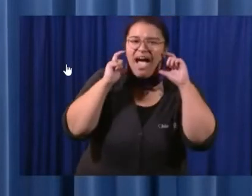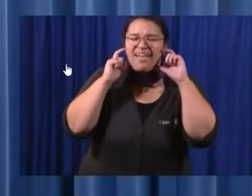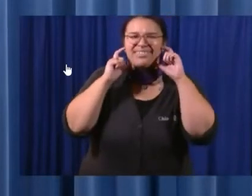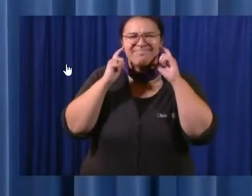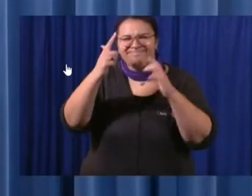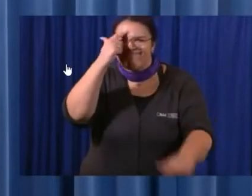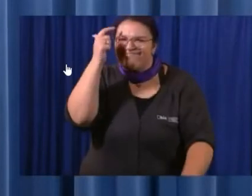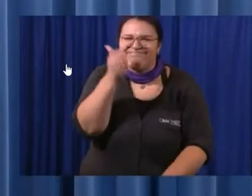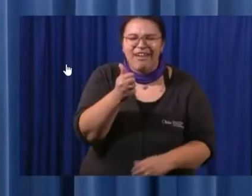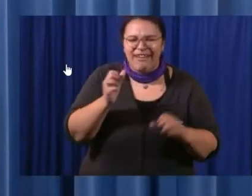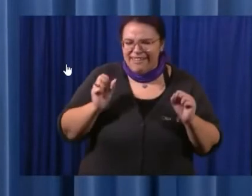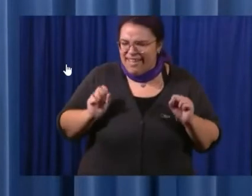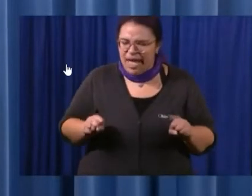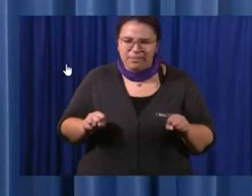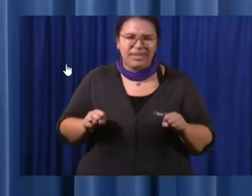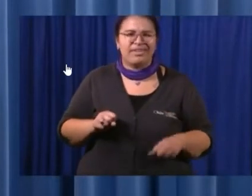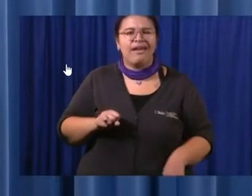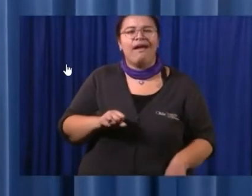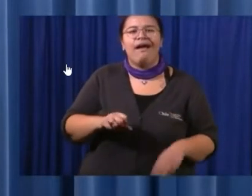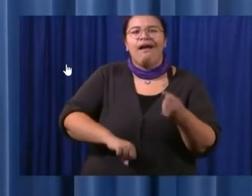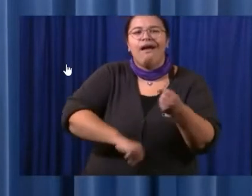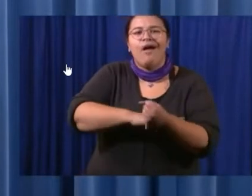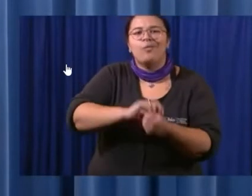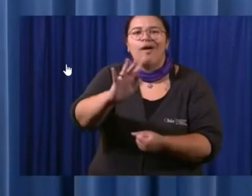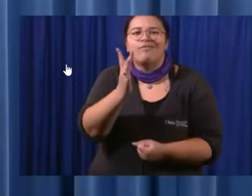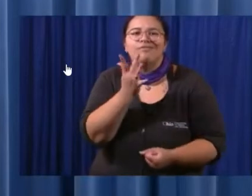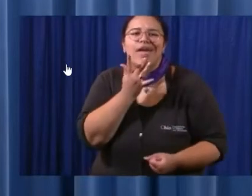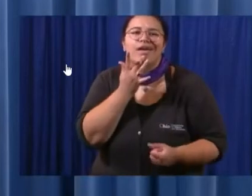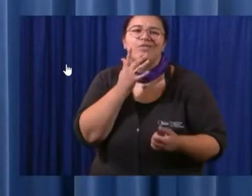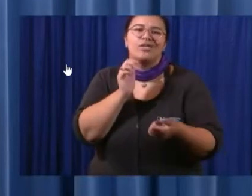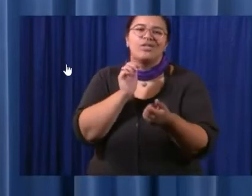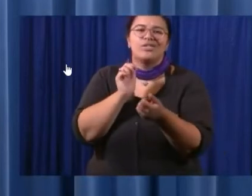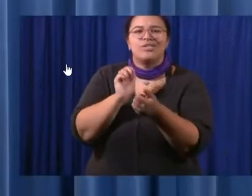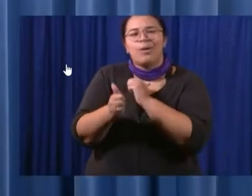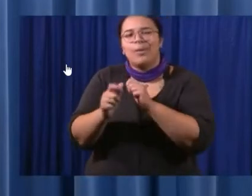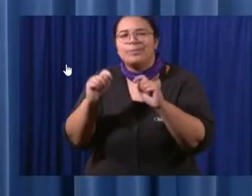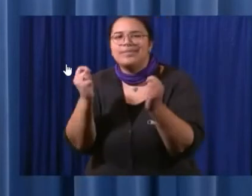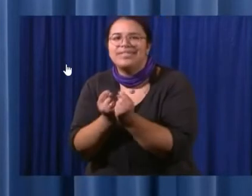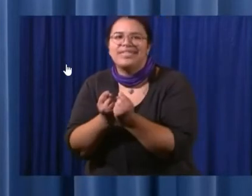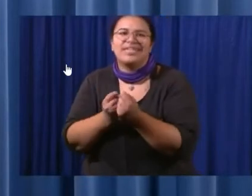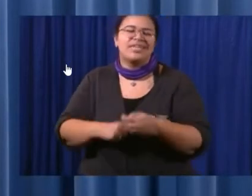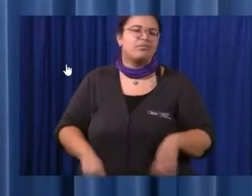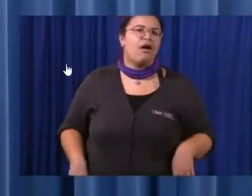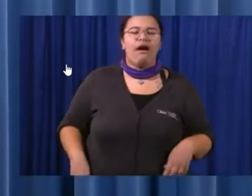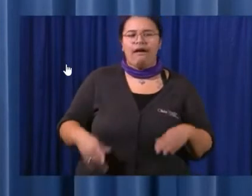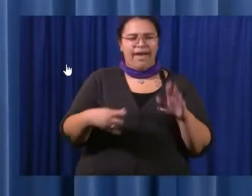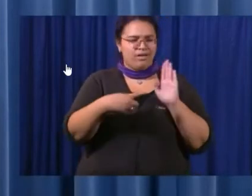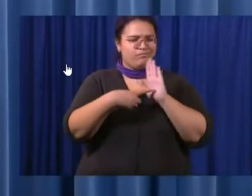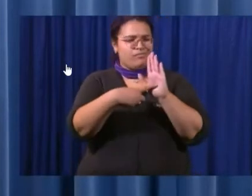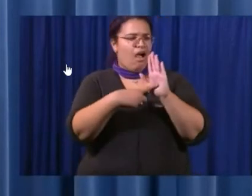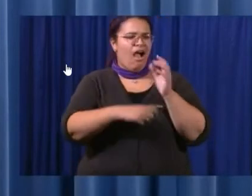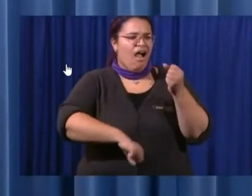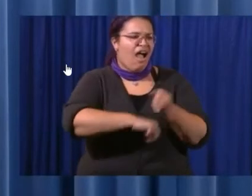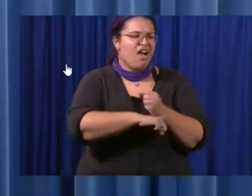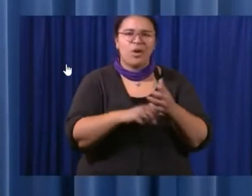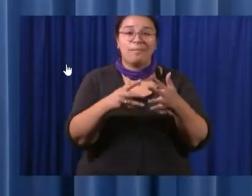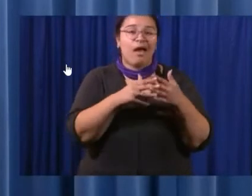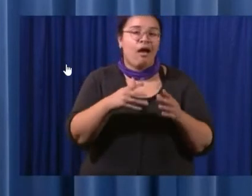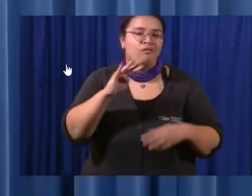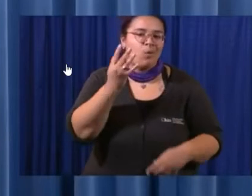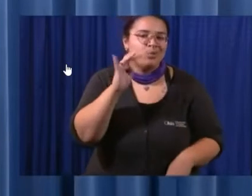4th of July mask, whatever it is, it gives us more freedom. It gives us the ability to go around, and